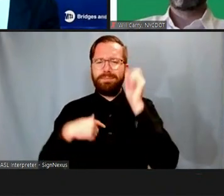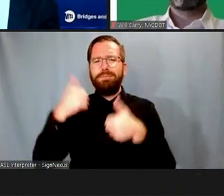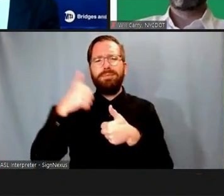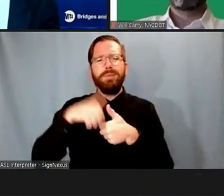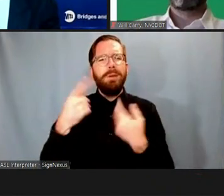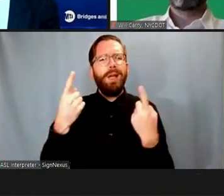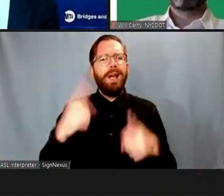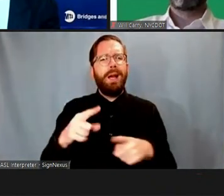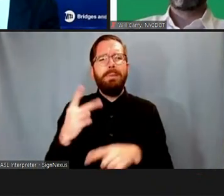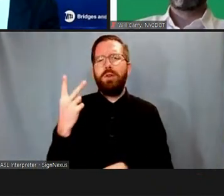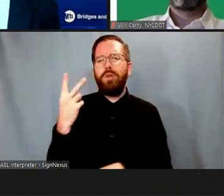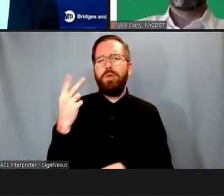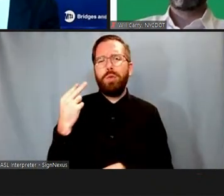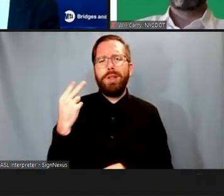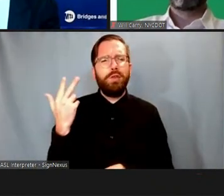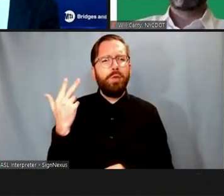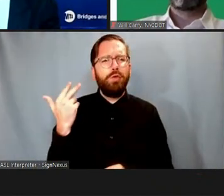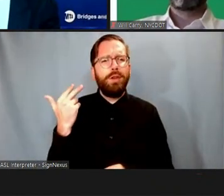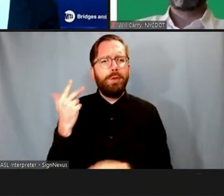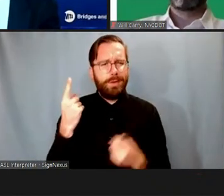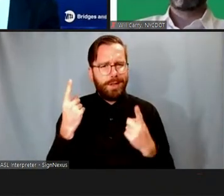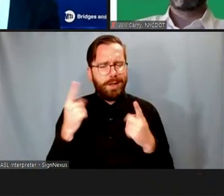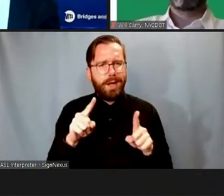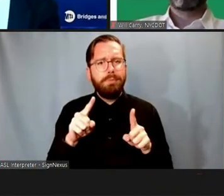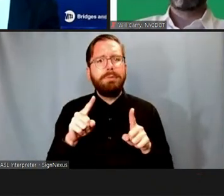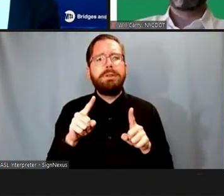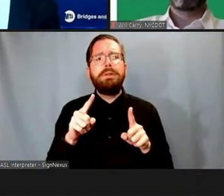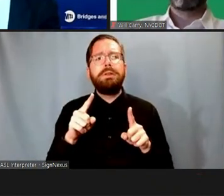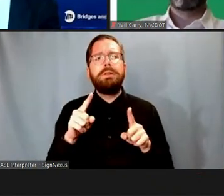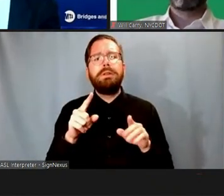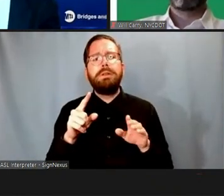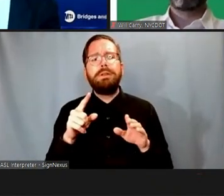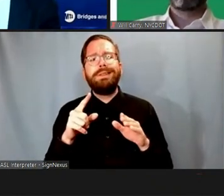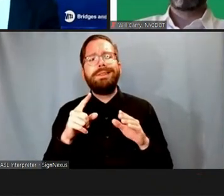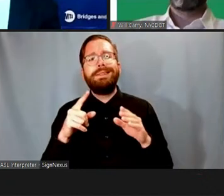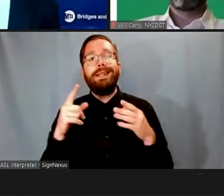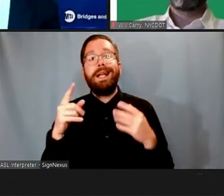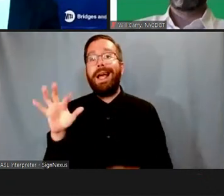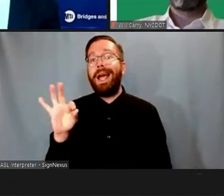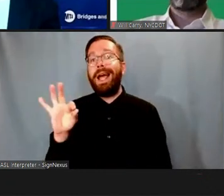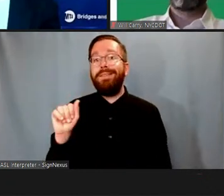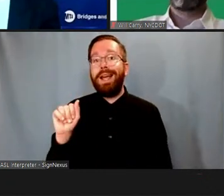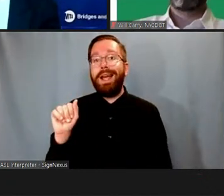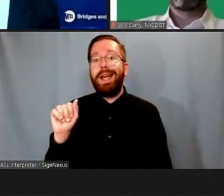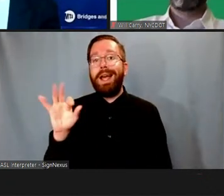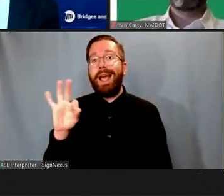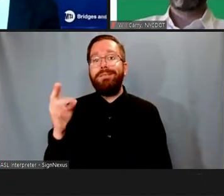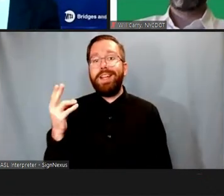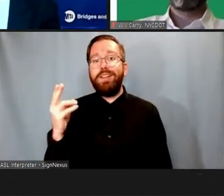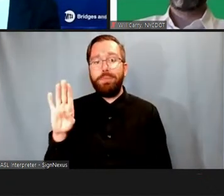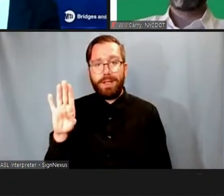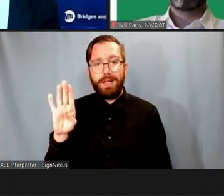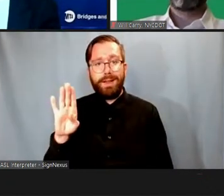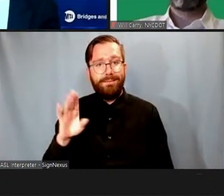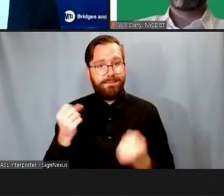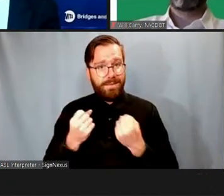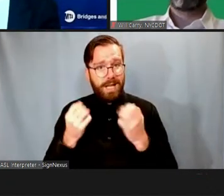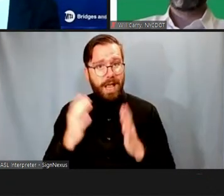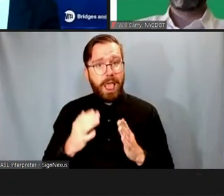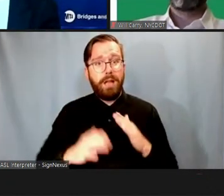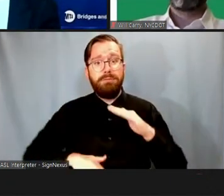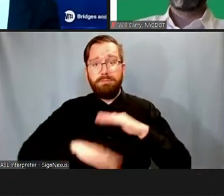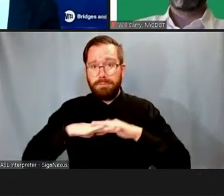two or three years ago they put a cap on the new plates for fhv vehicles and they only allow um